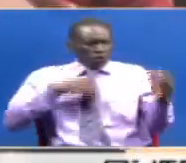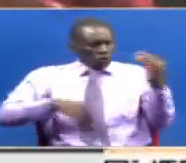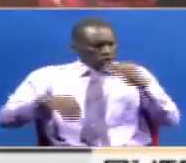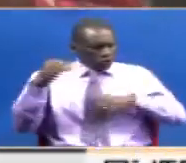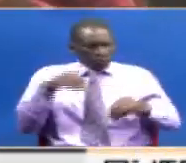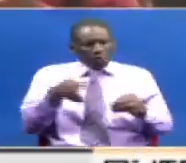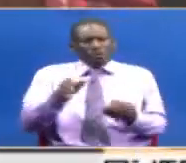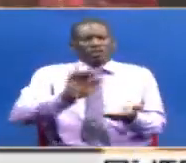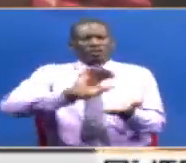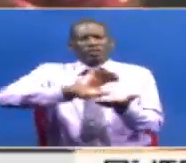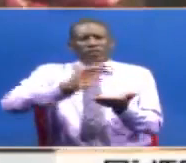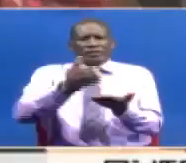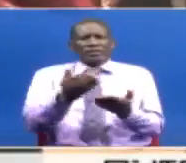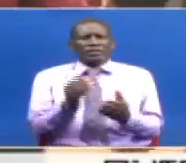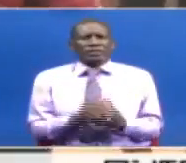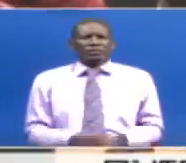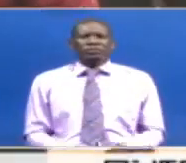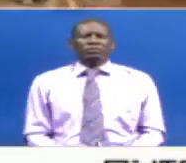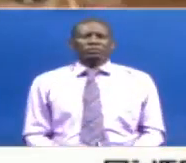fedha.